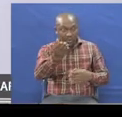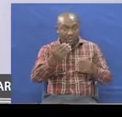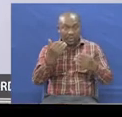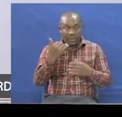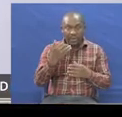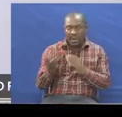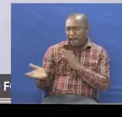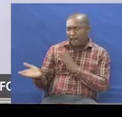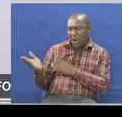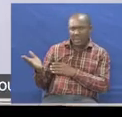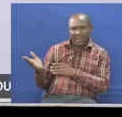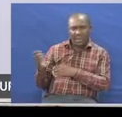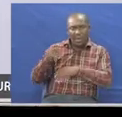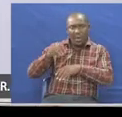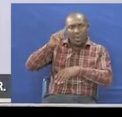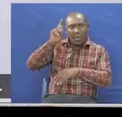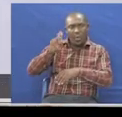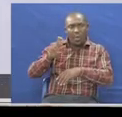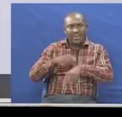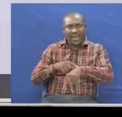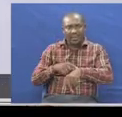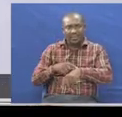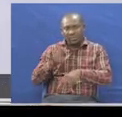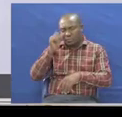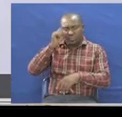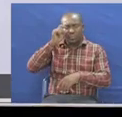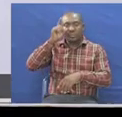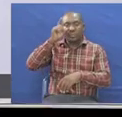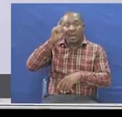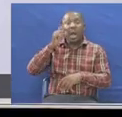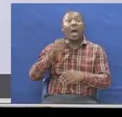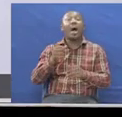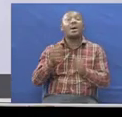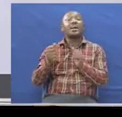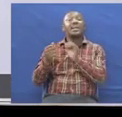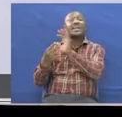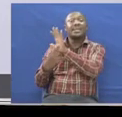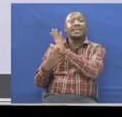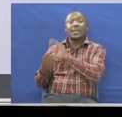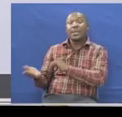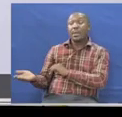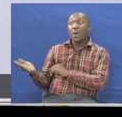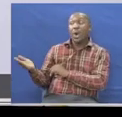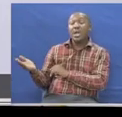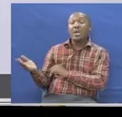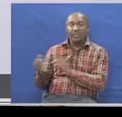what time do you wake up in the morning? I know you like sleeping. Yes, it is 6 in the morning.